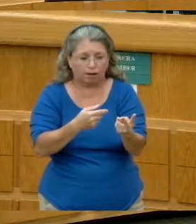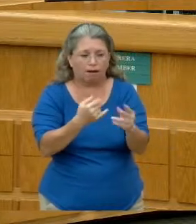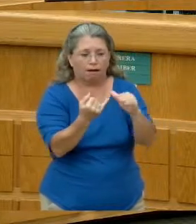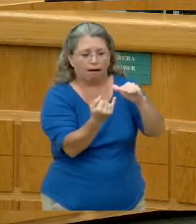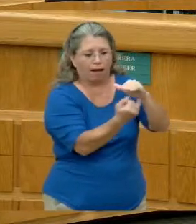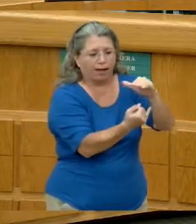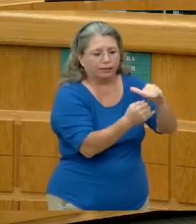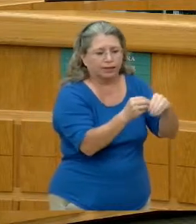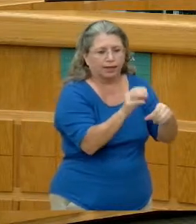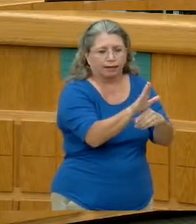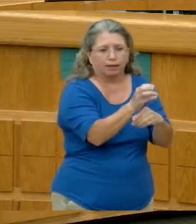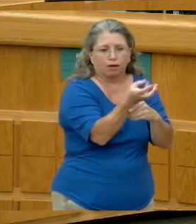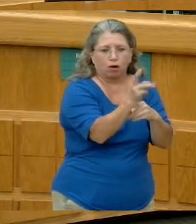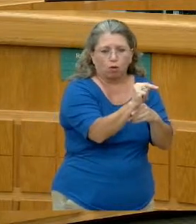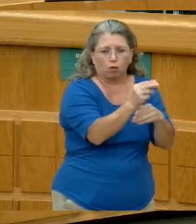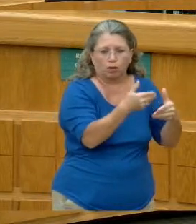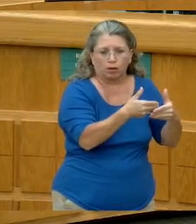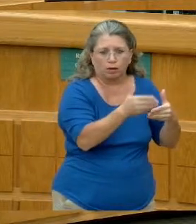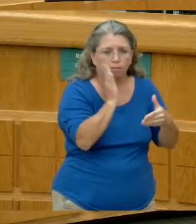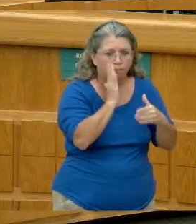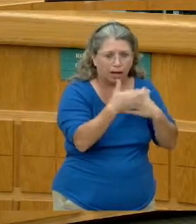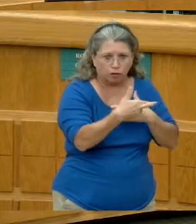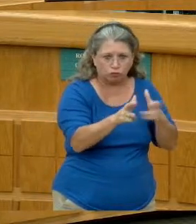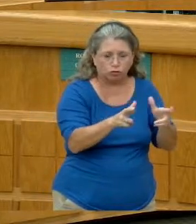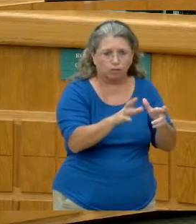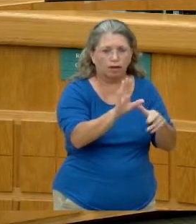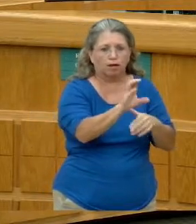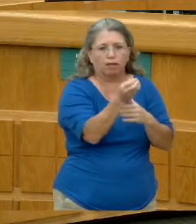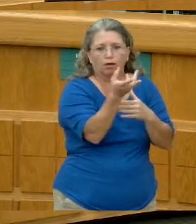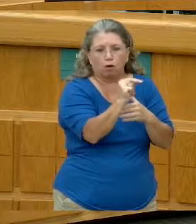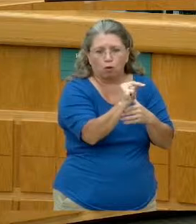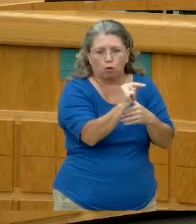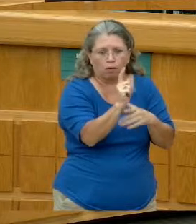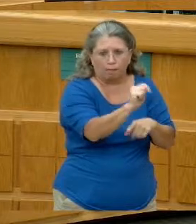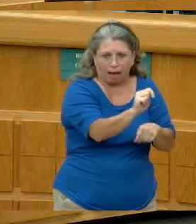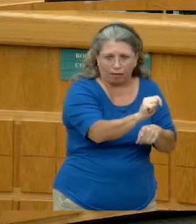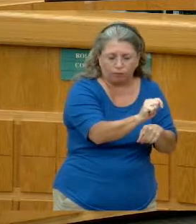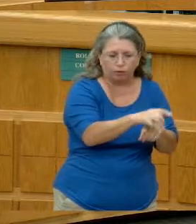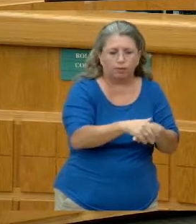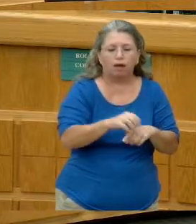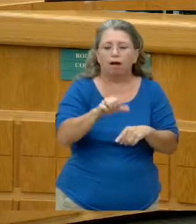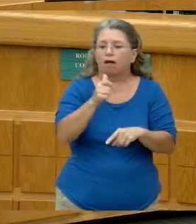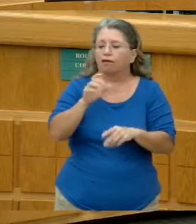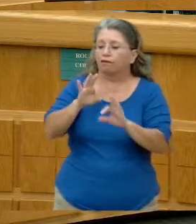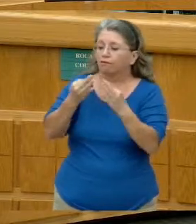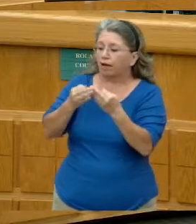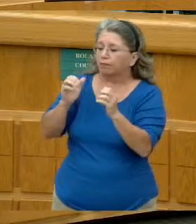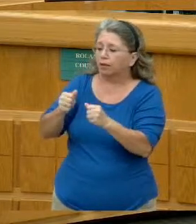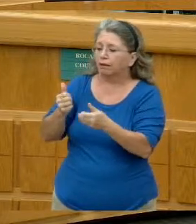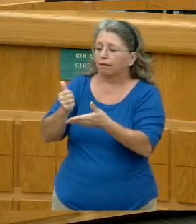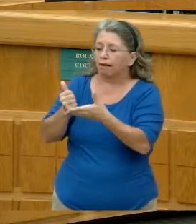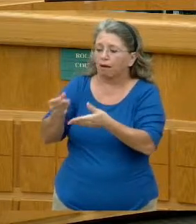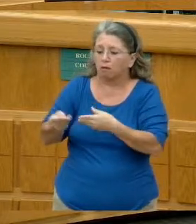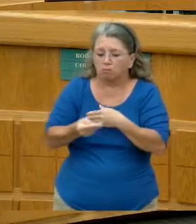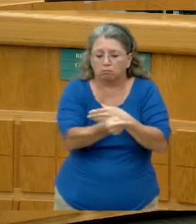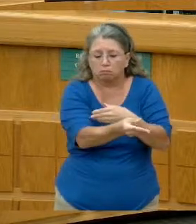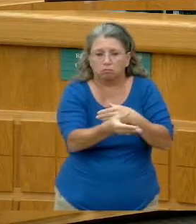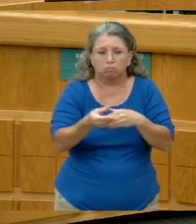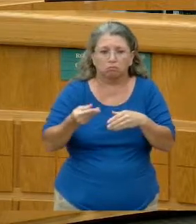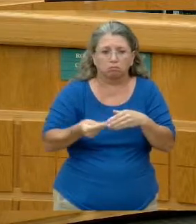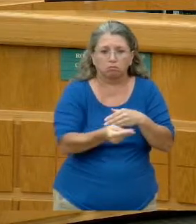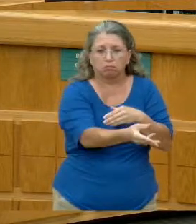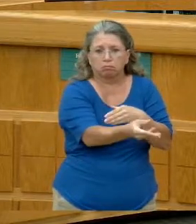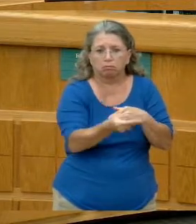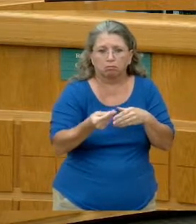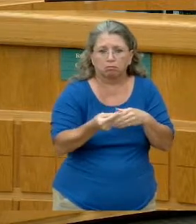Other family members can be helpful by bringing food, snacks, drinks, diapers, and other necessities and placing them outside